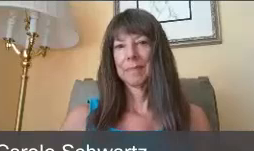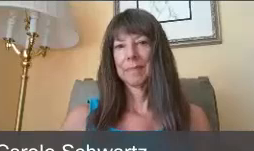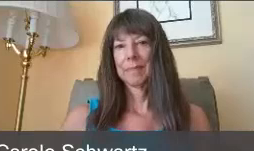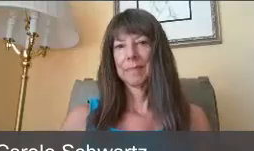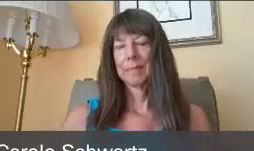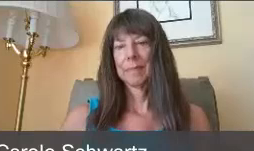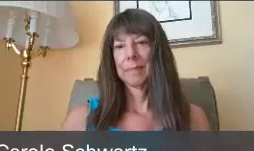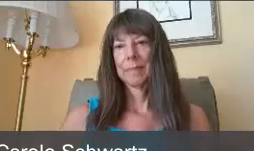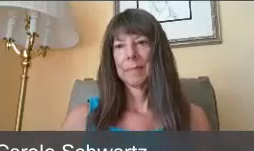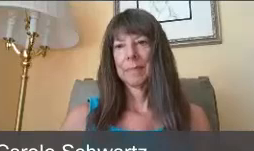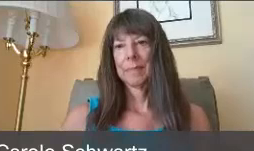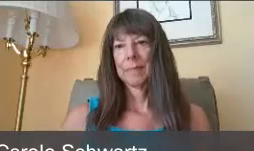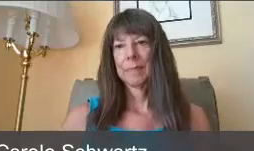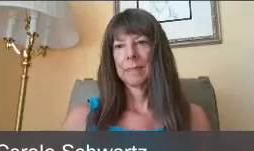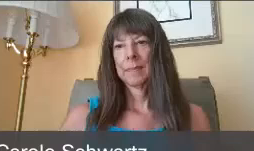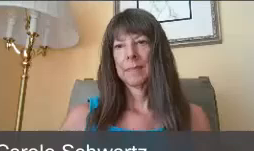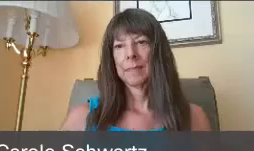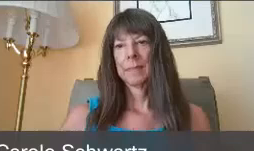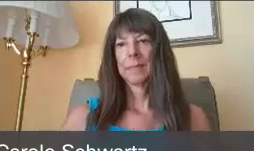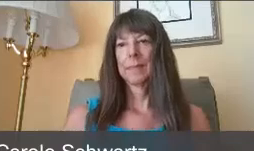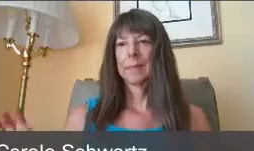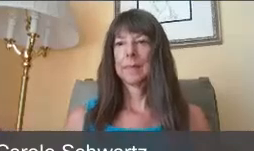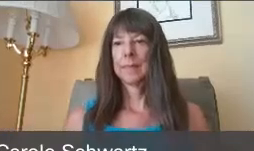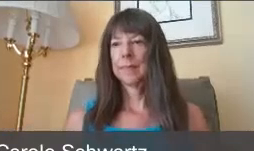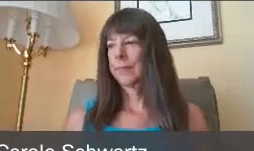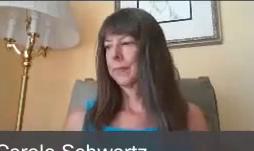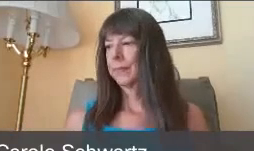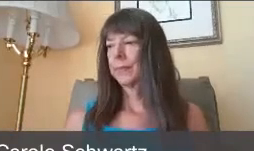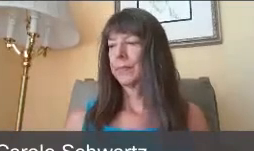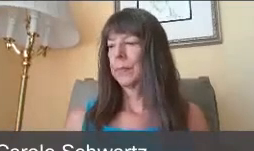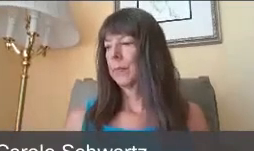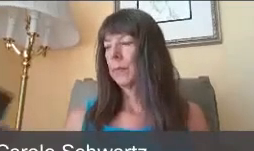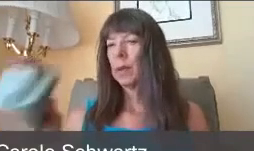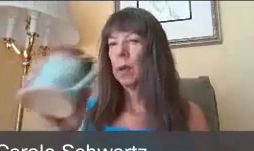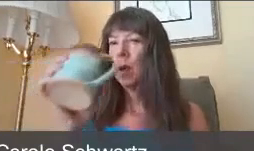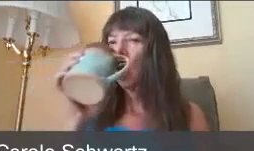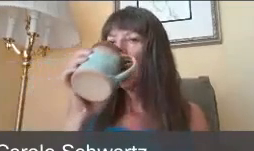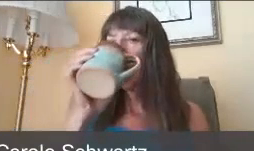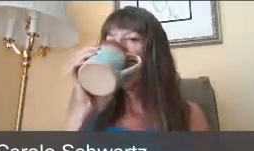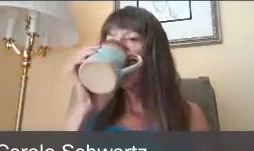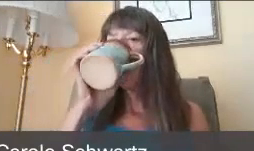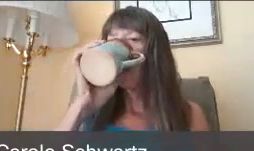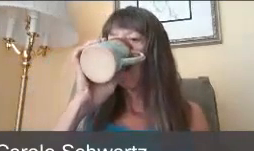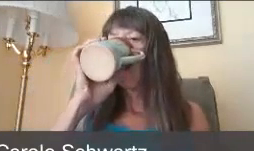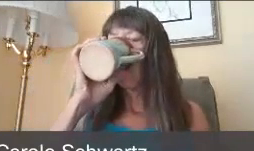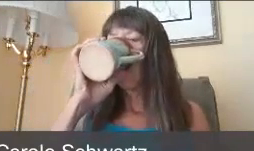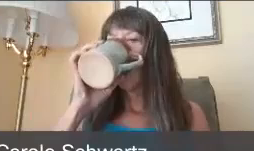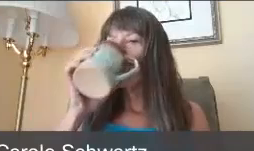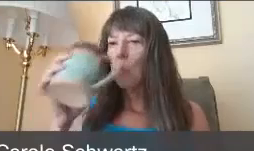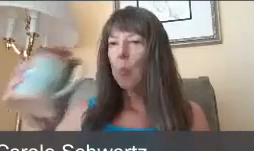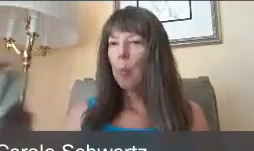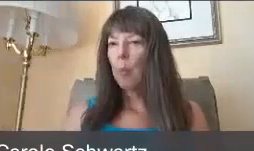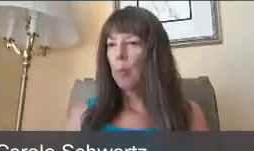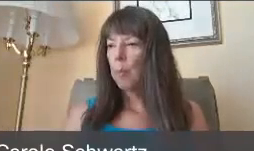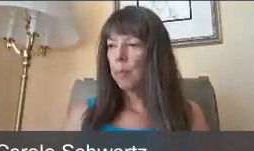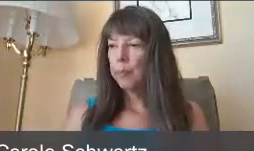However, with the pandemic, we had to make some changes, and we just started again in terms